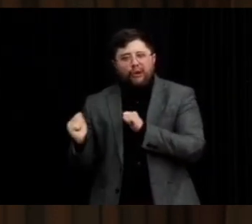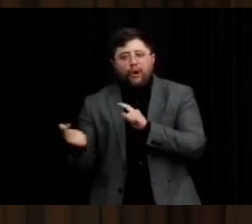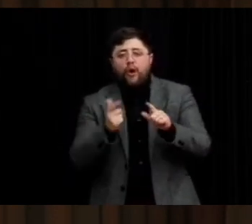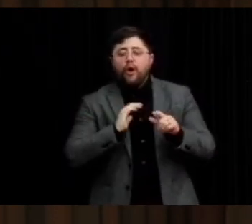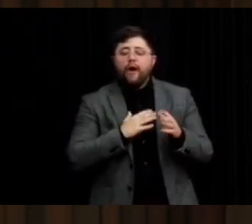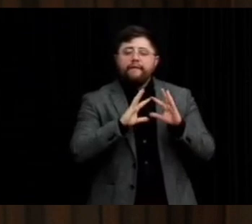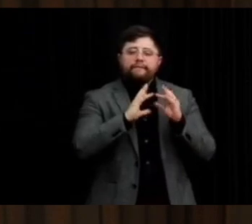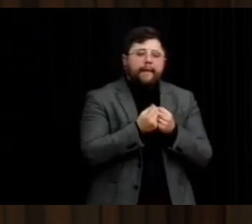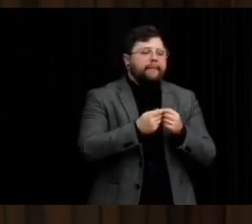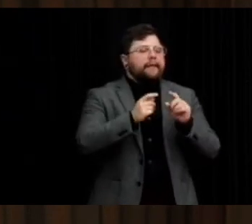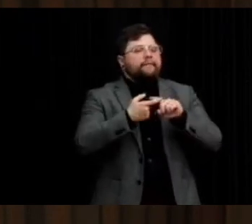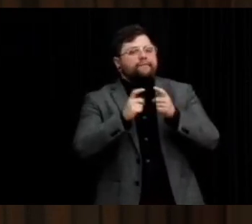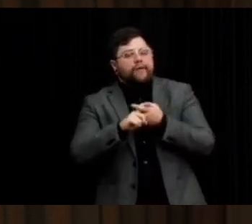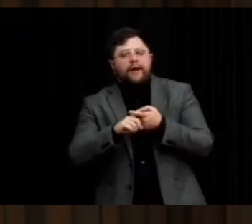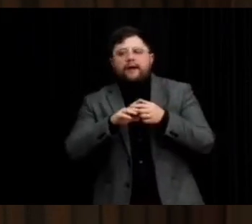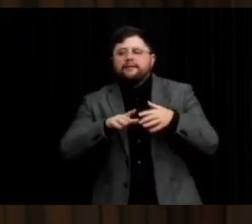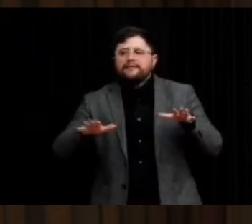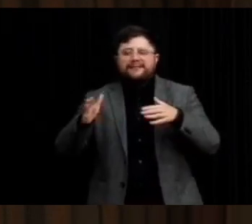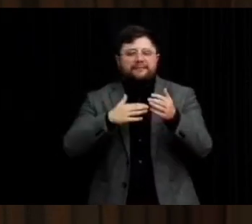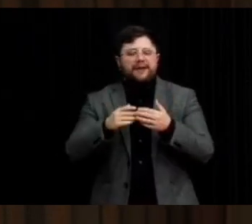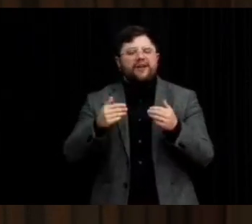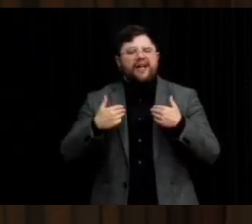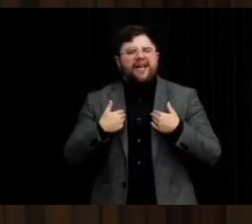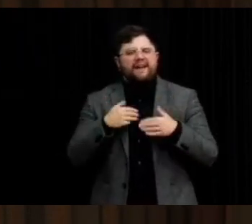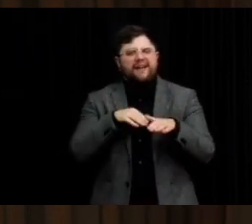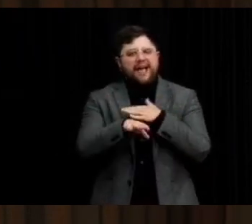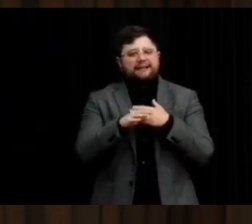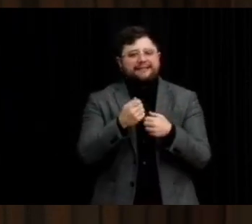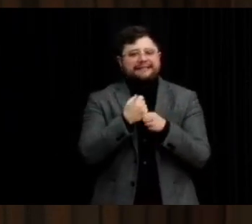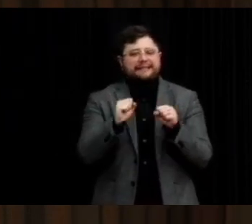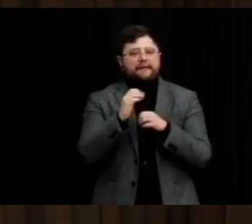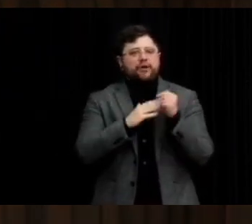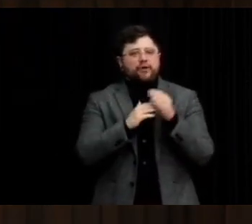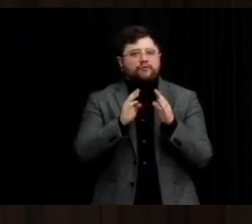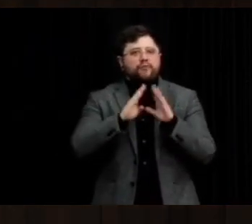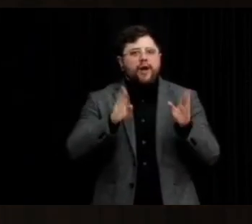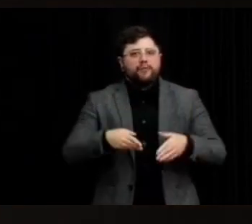of our families and friends at any point in time have access to safe and comfortable housing to live in.